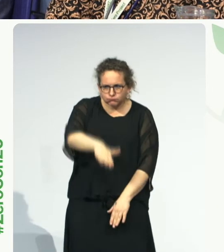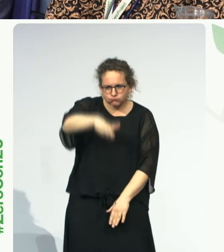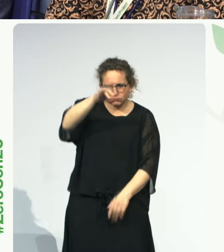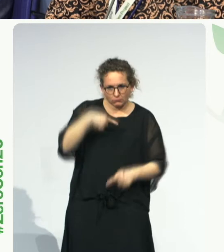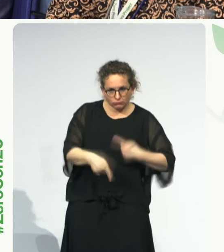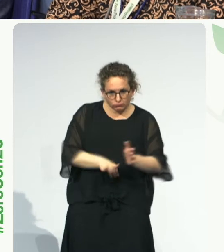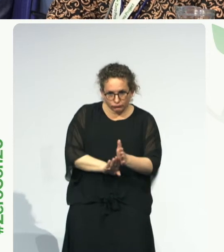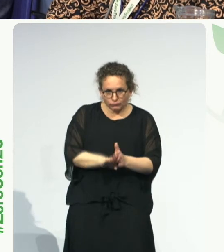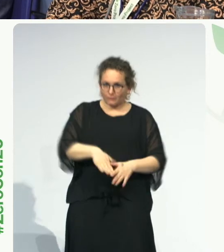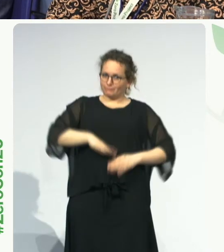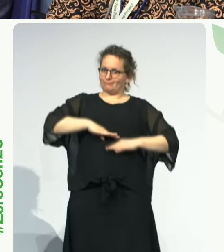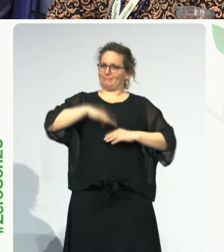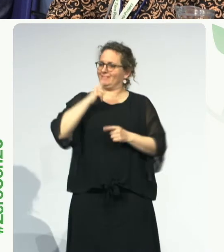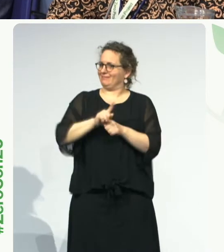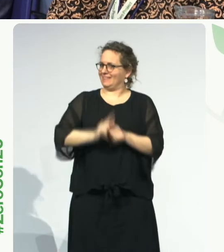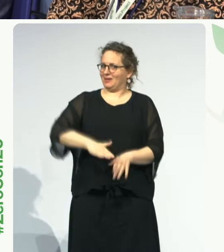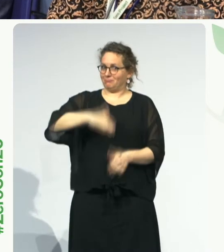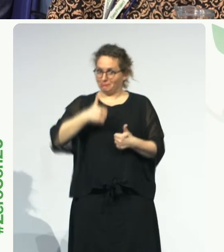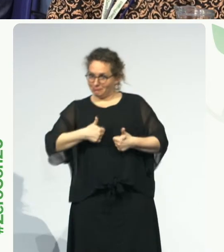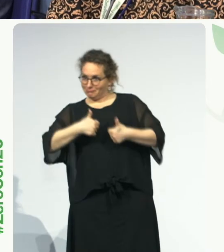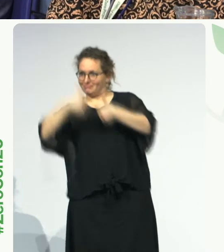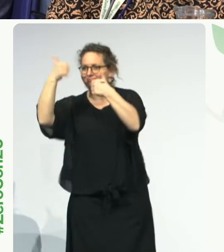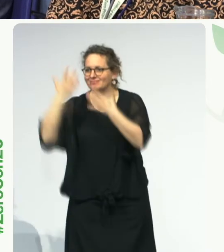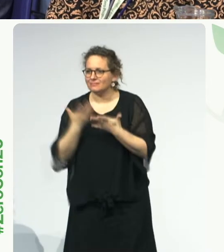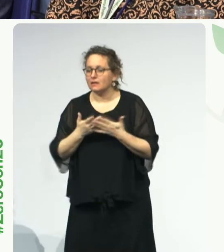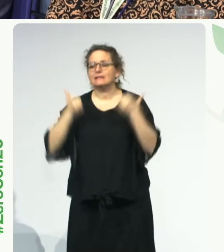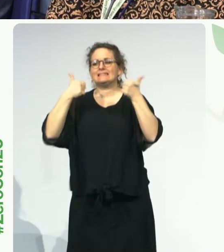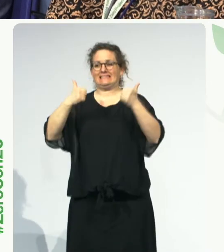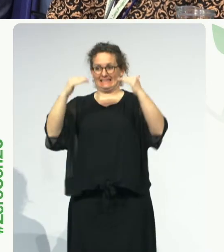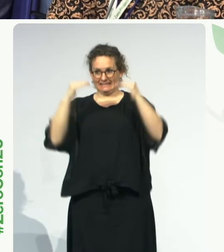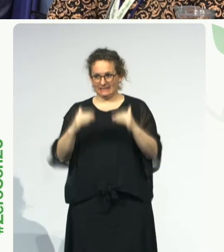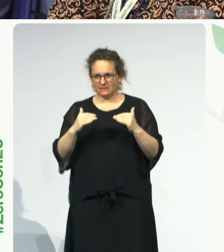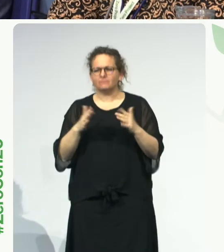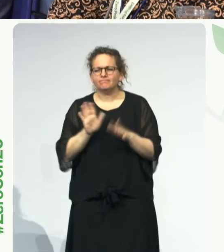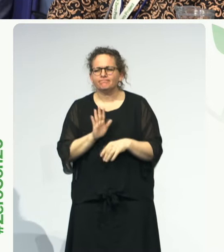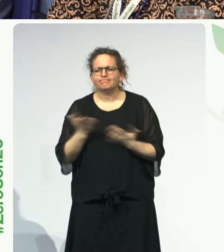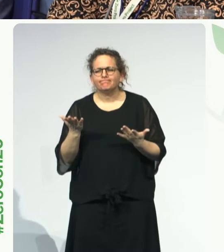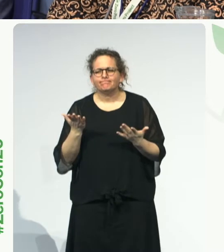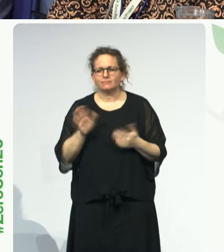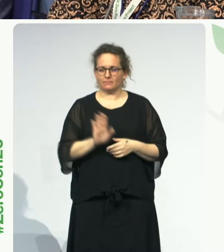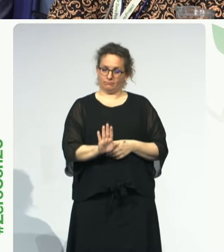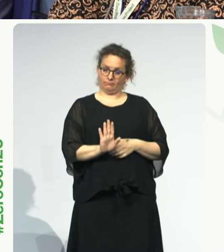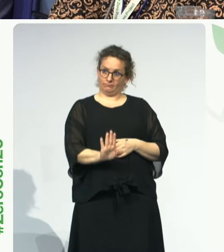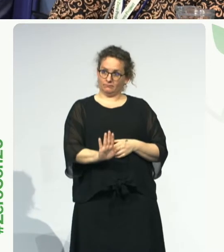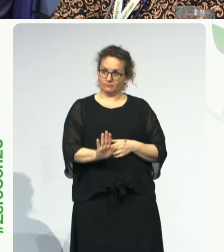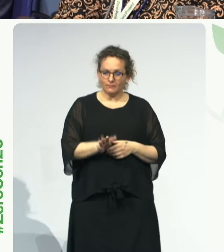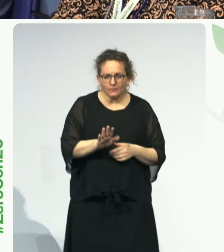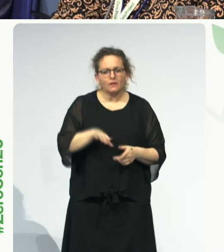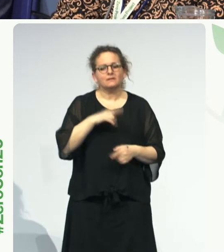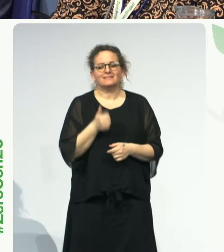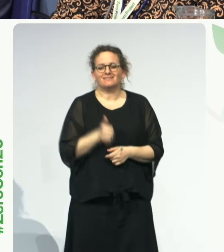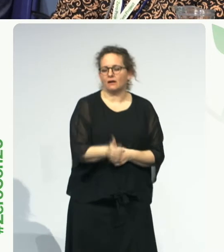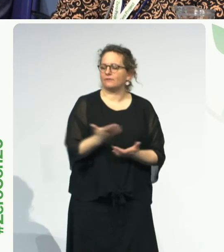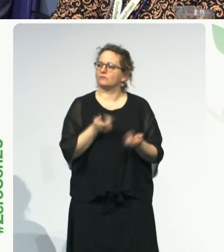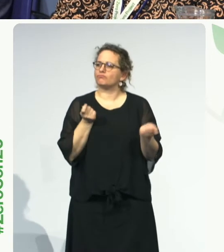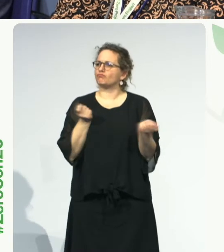inclusive education coordinator. And the 7th module is on promoting active